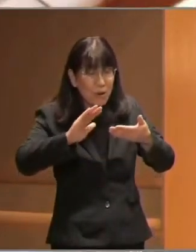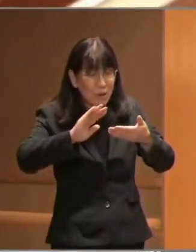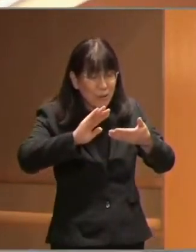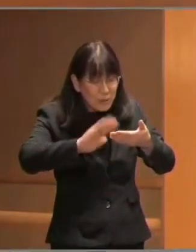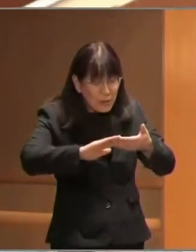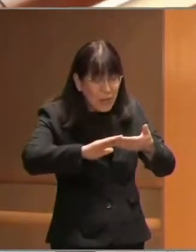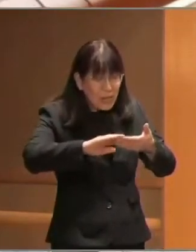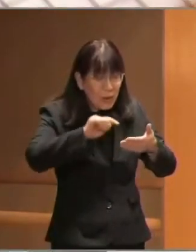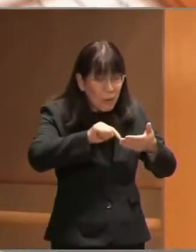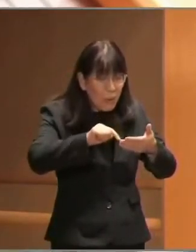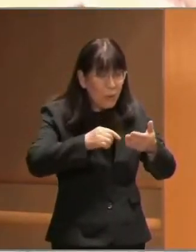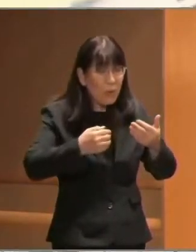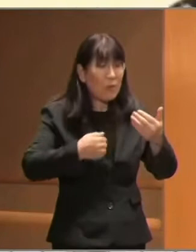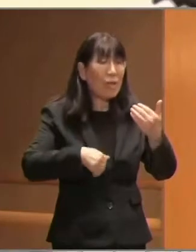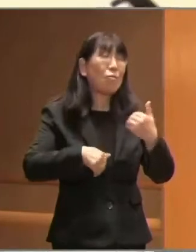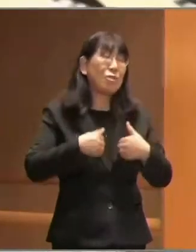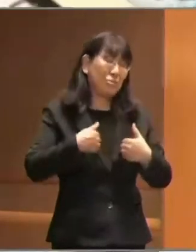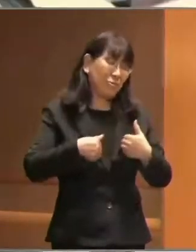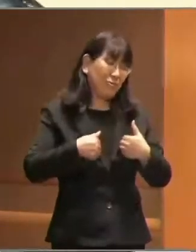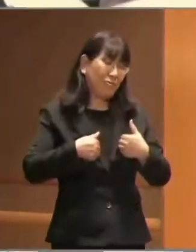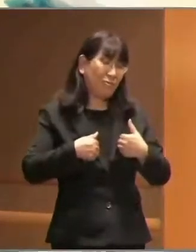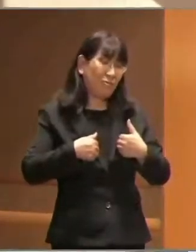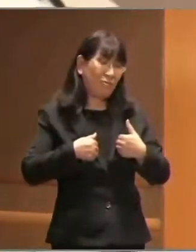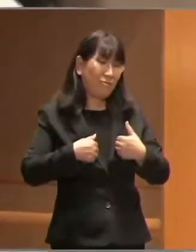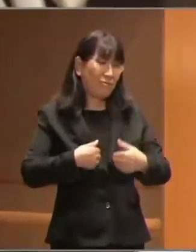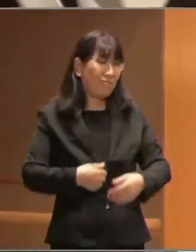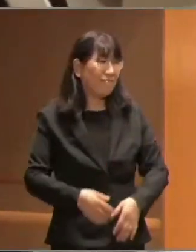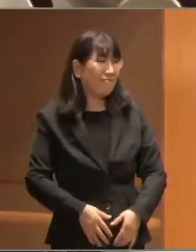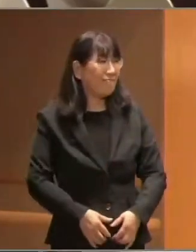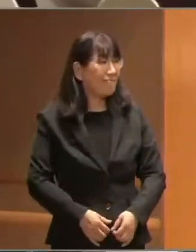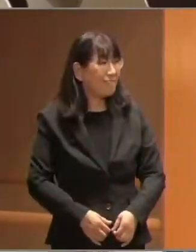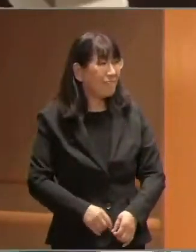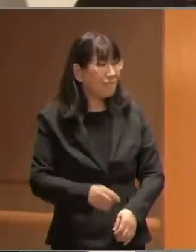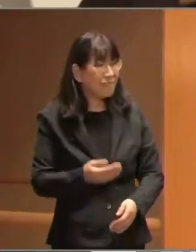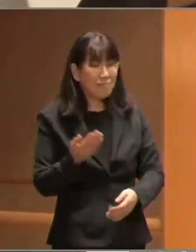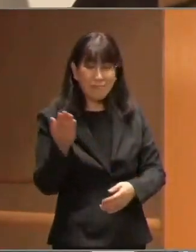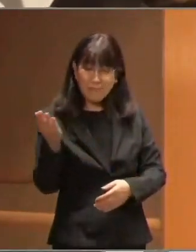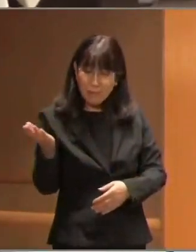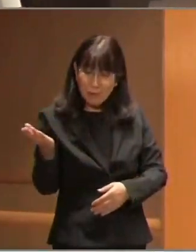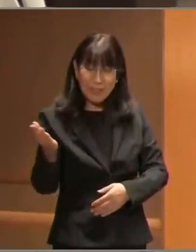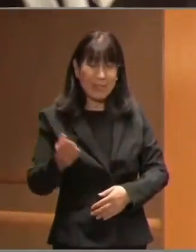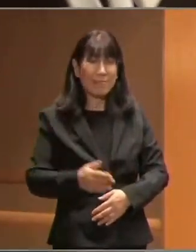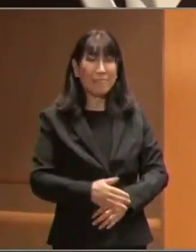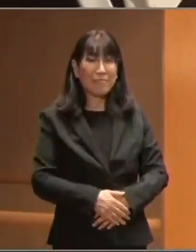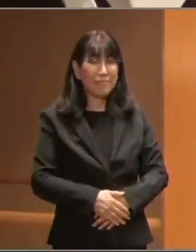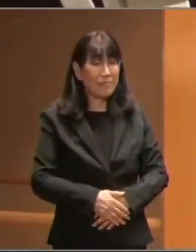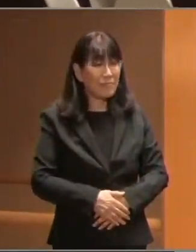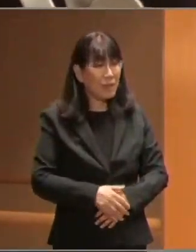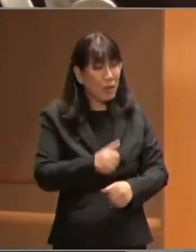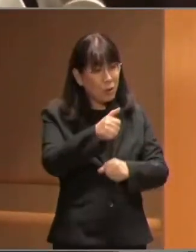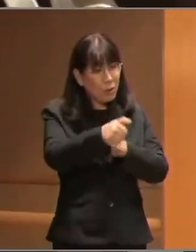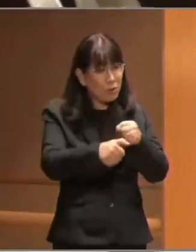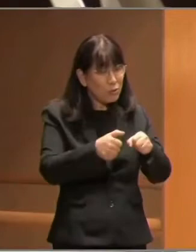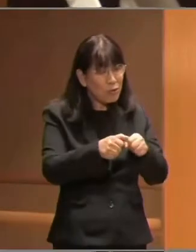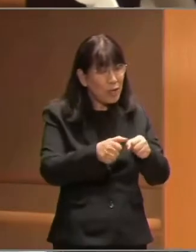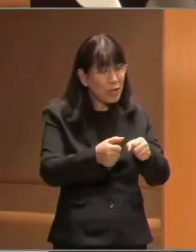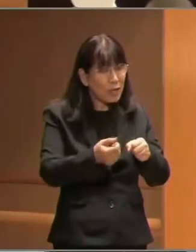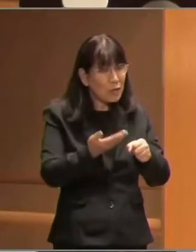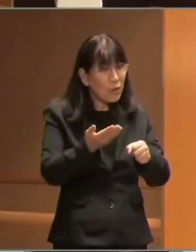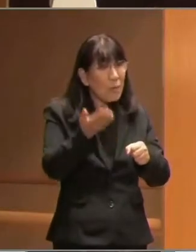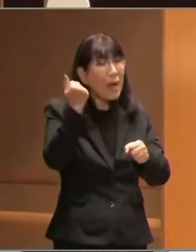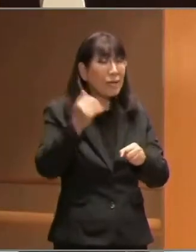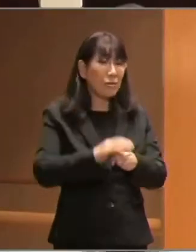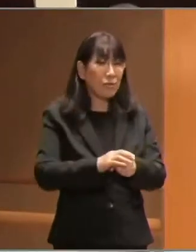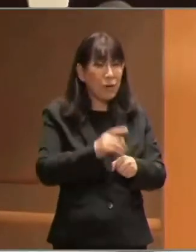several papers are being patched. It's a patchwork. to intentionally show where the paper is being